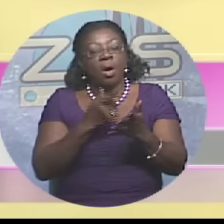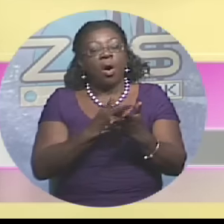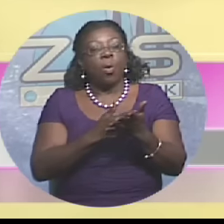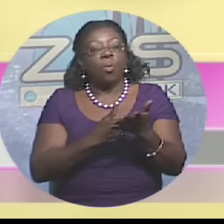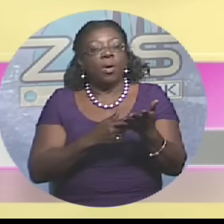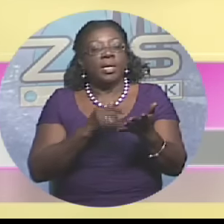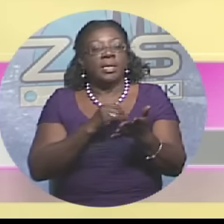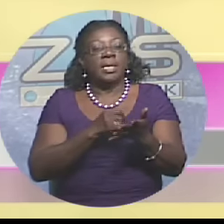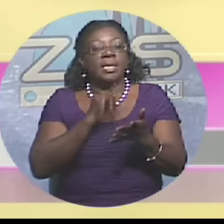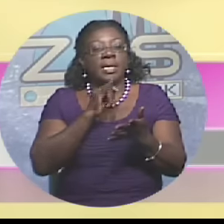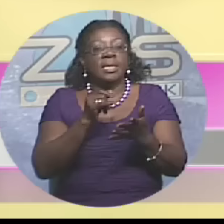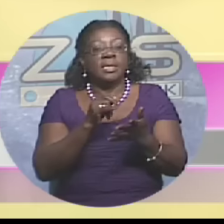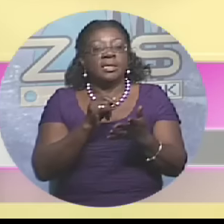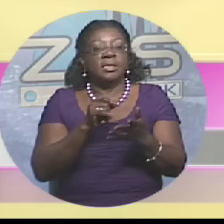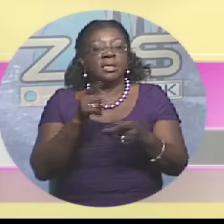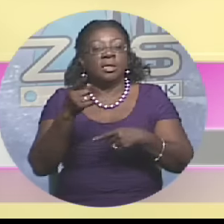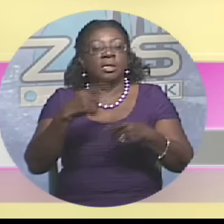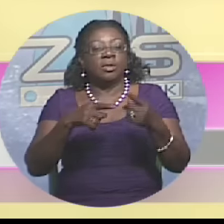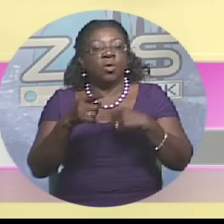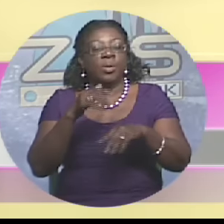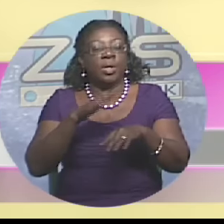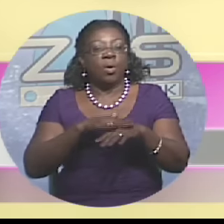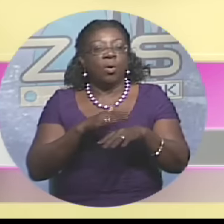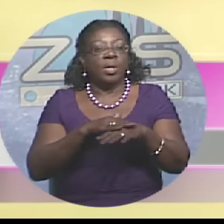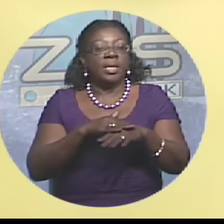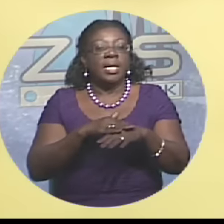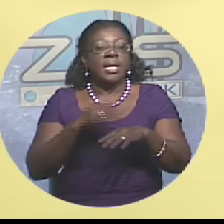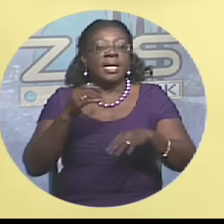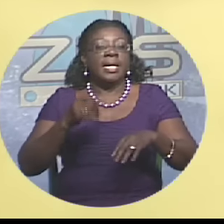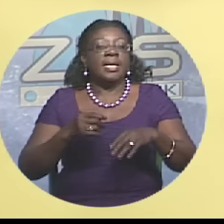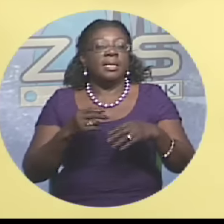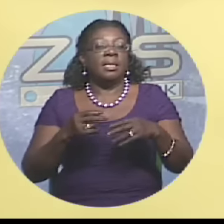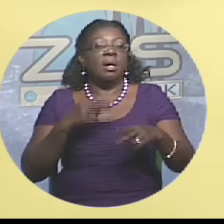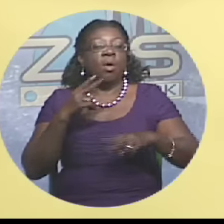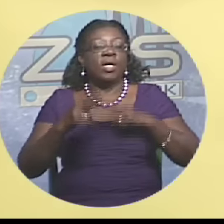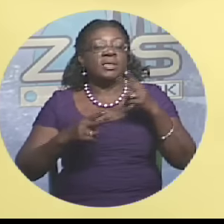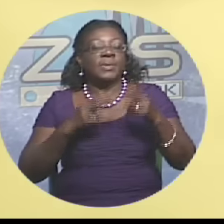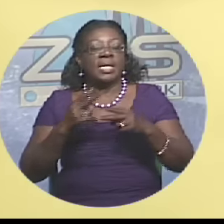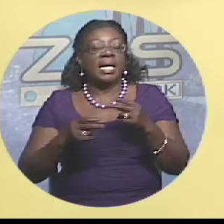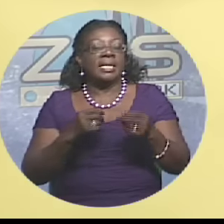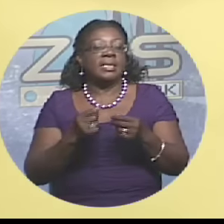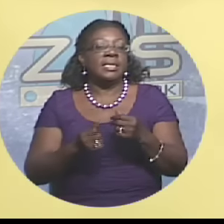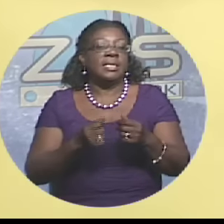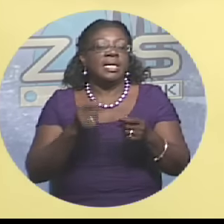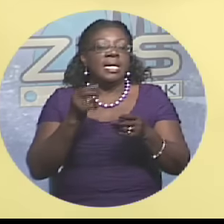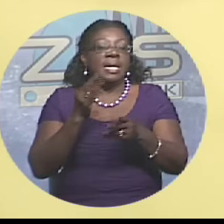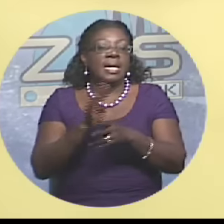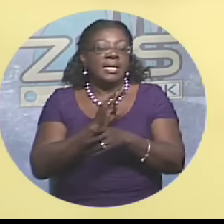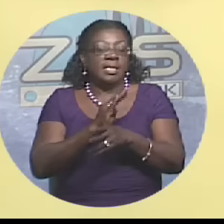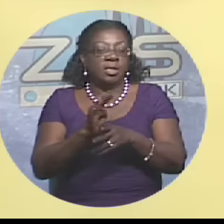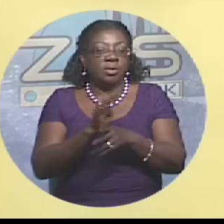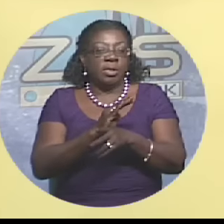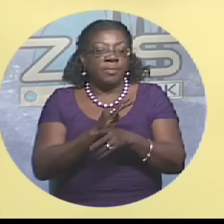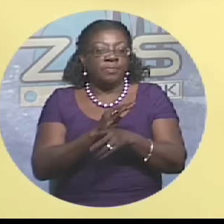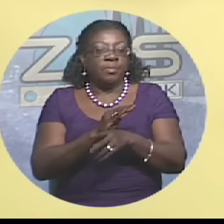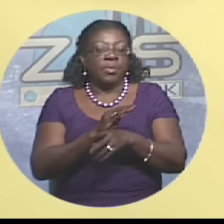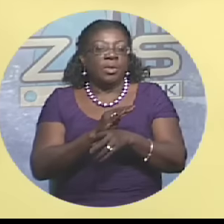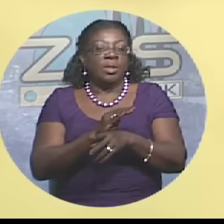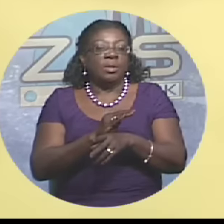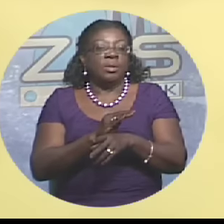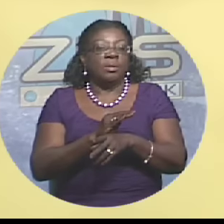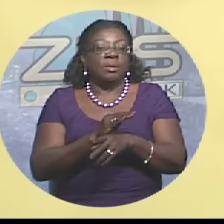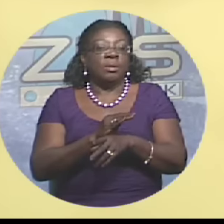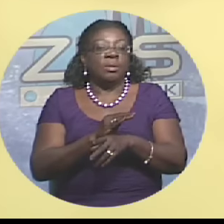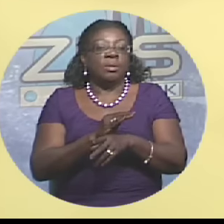that are aware of what's going on in the hospitality industry, we invite you to participate, to encourage